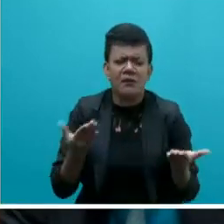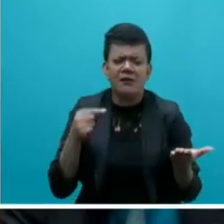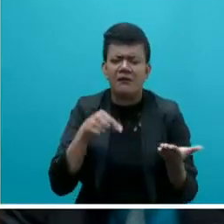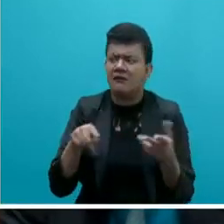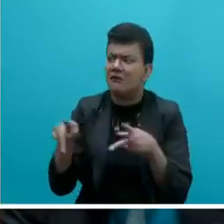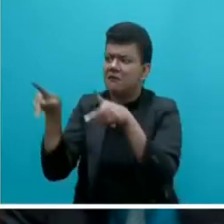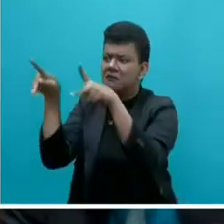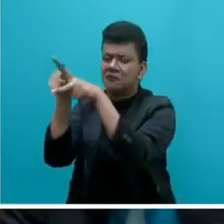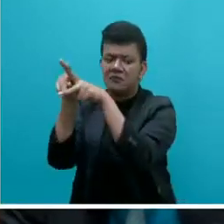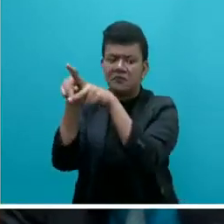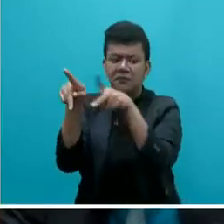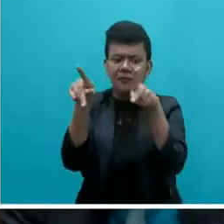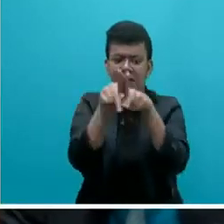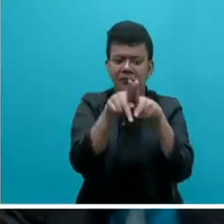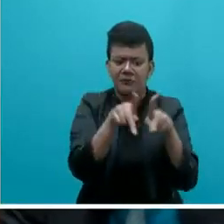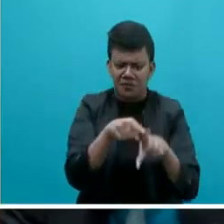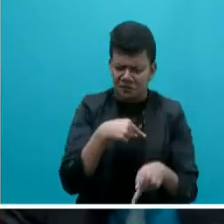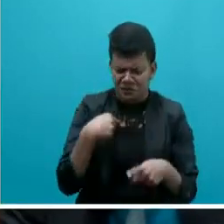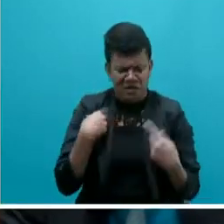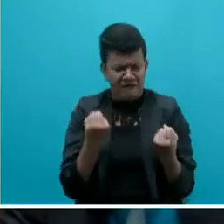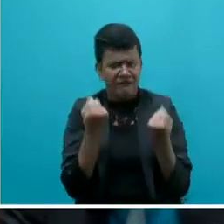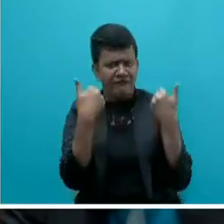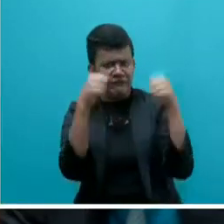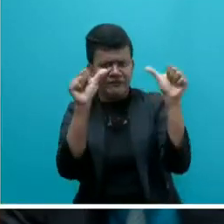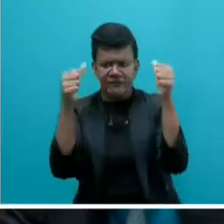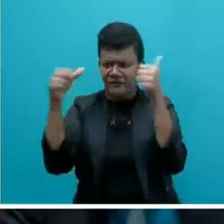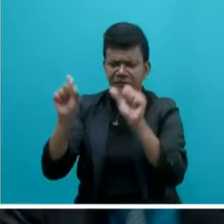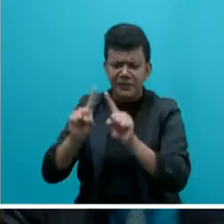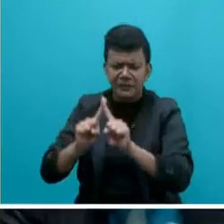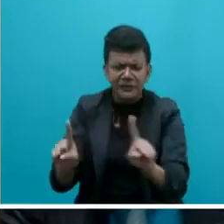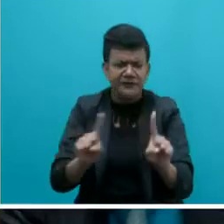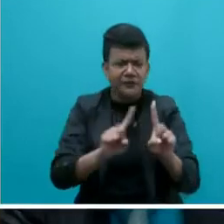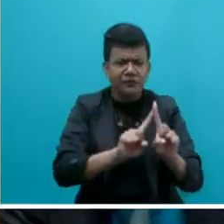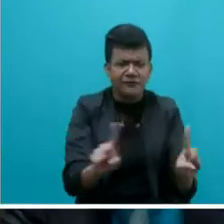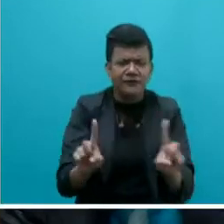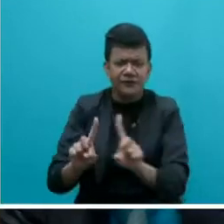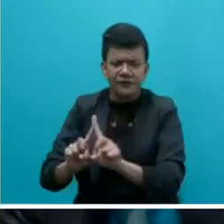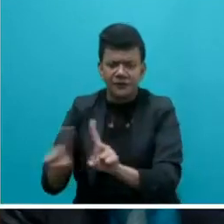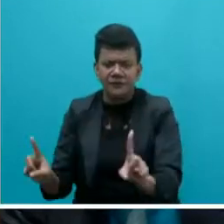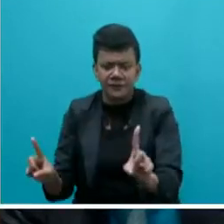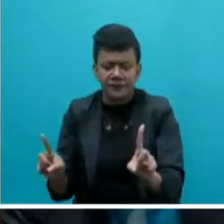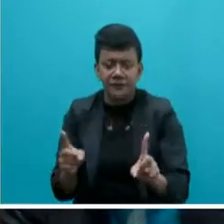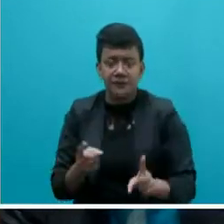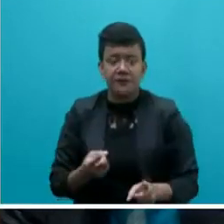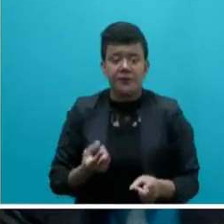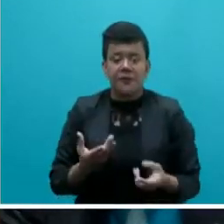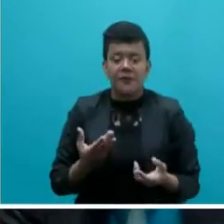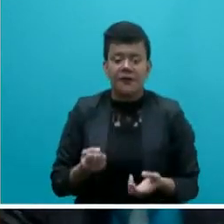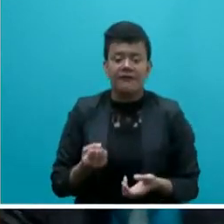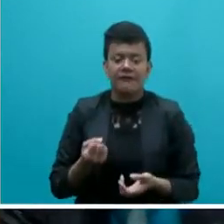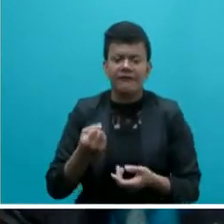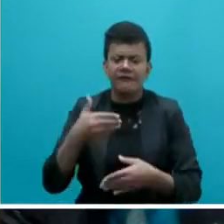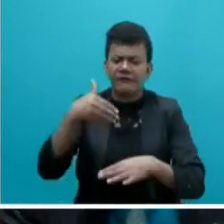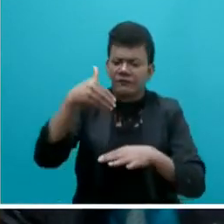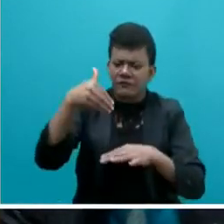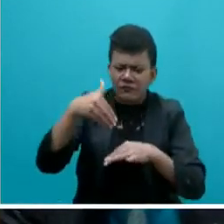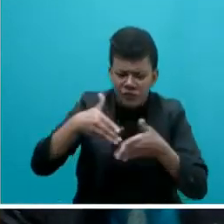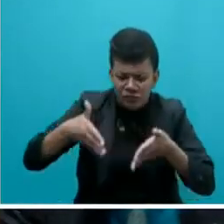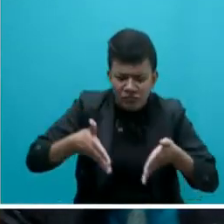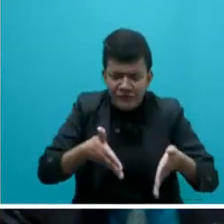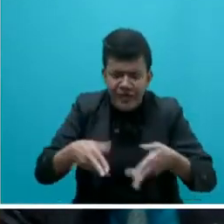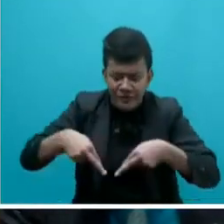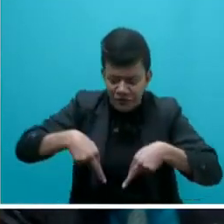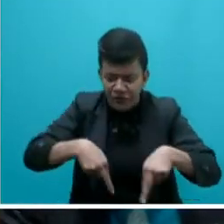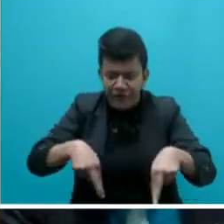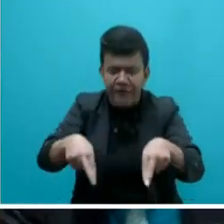the following: Korean Embassy, $200,000 for Vativa riverbank stabilization, the EU 500,000